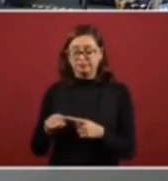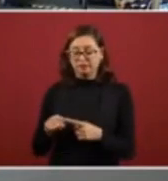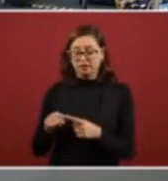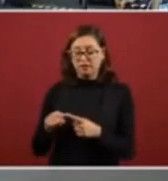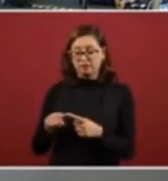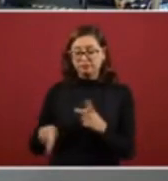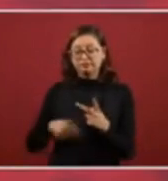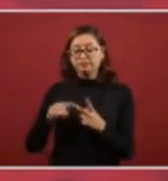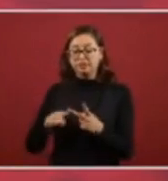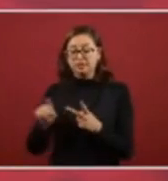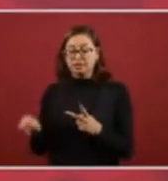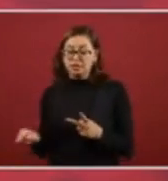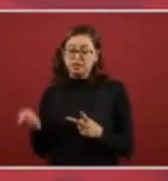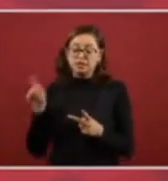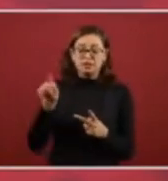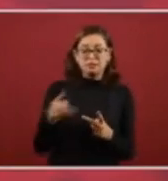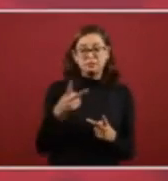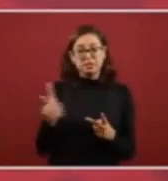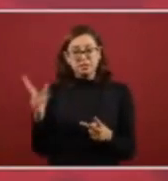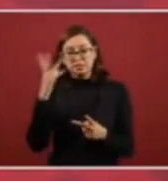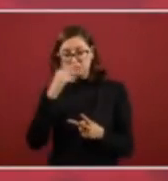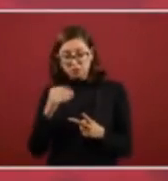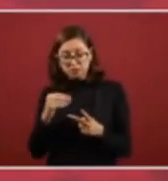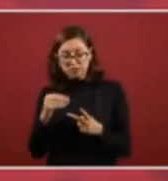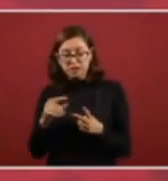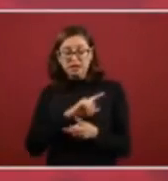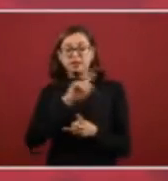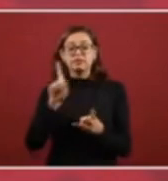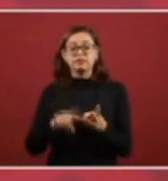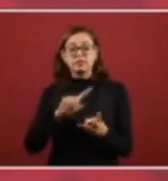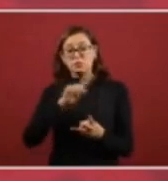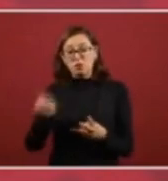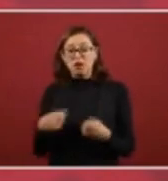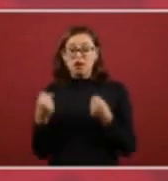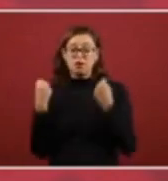And we're going to Villahermosa, and then we're going by road